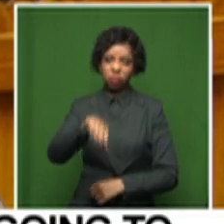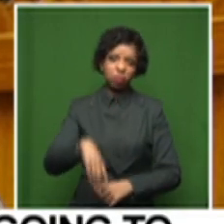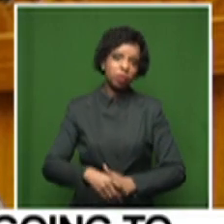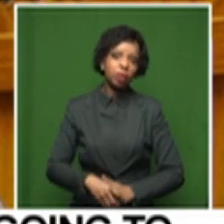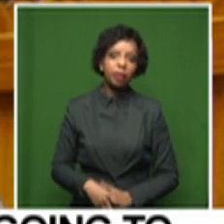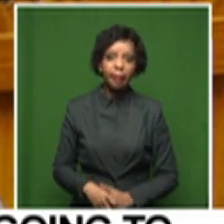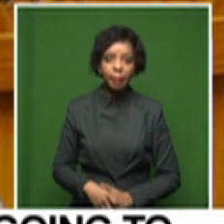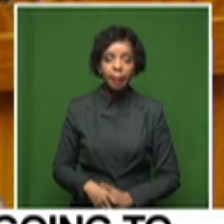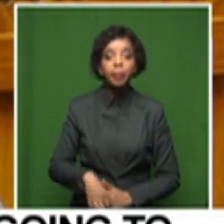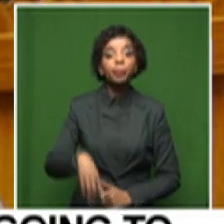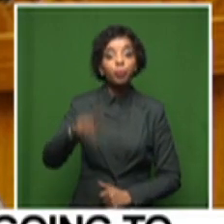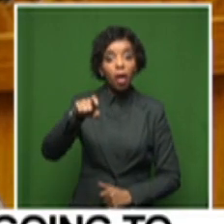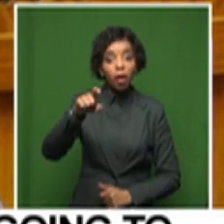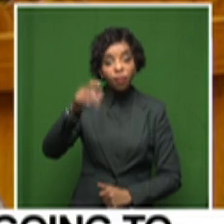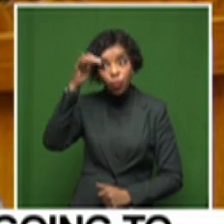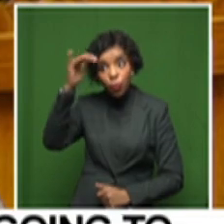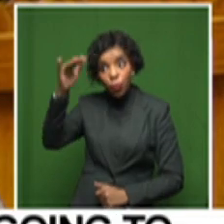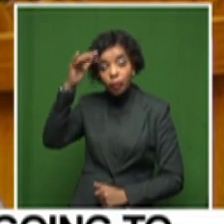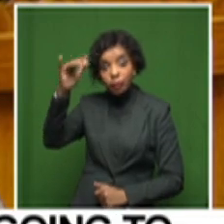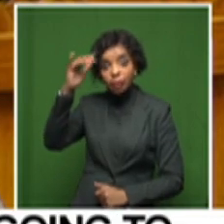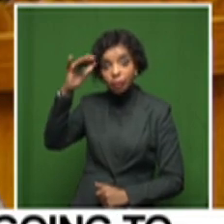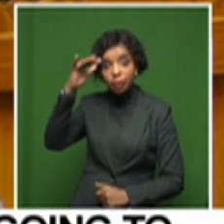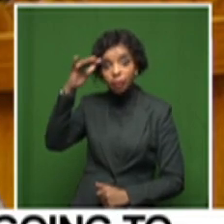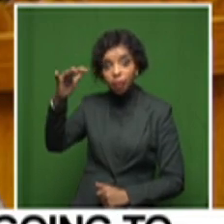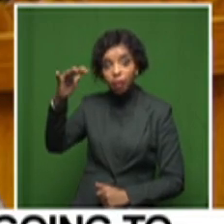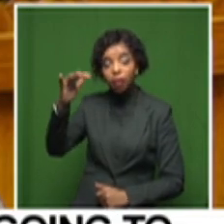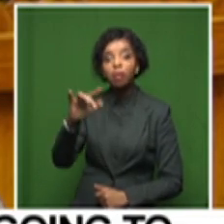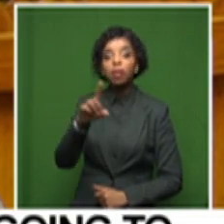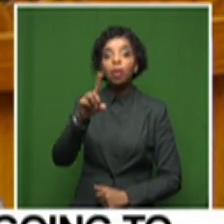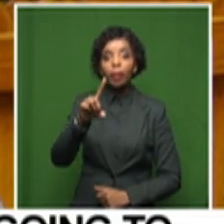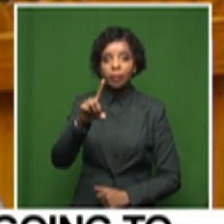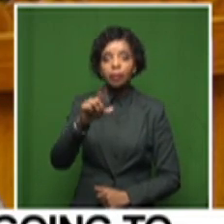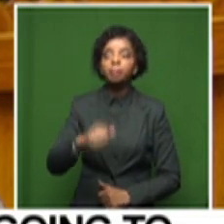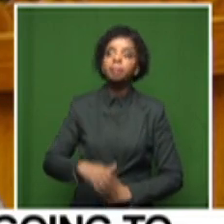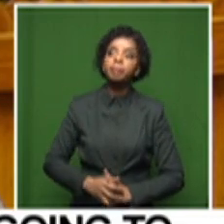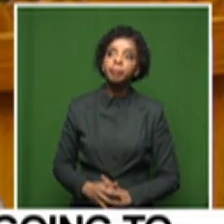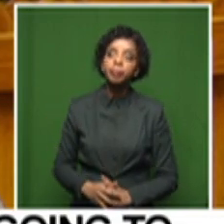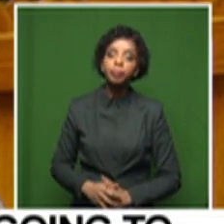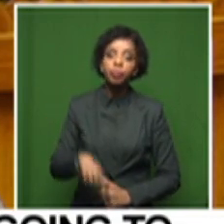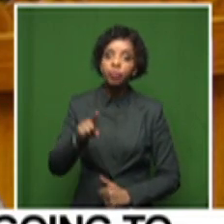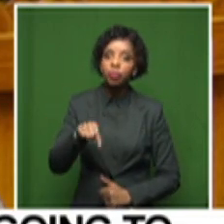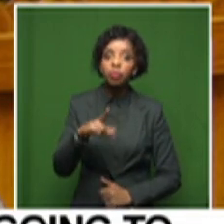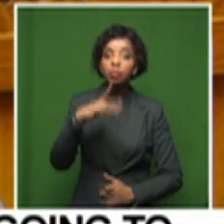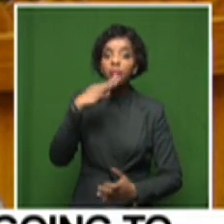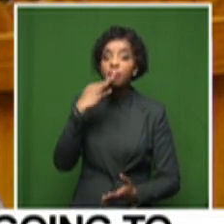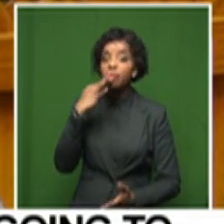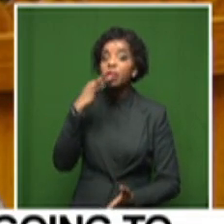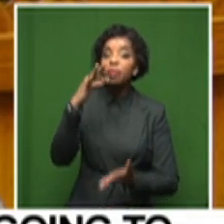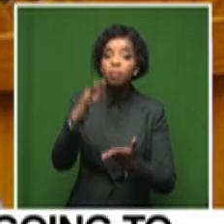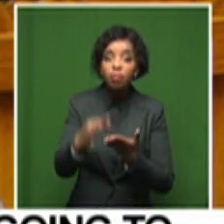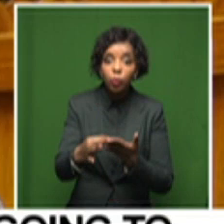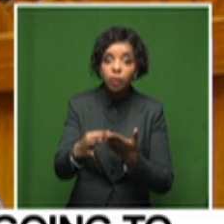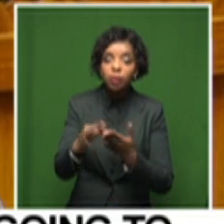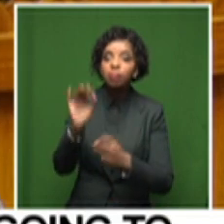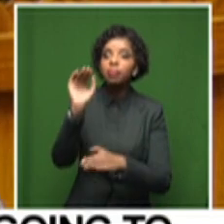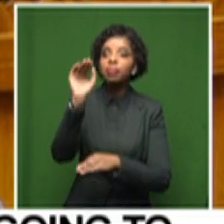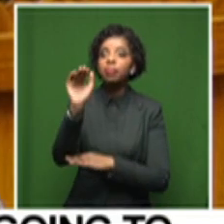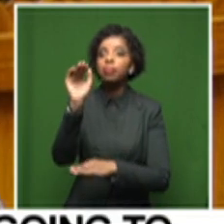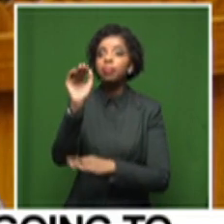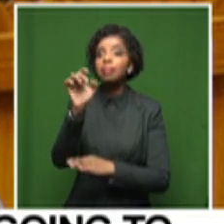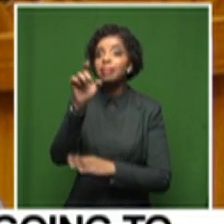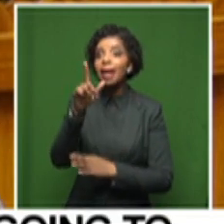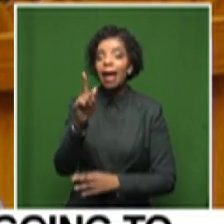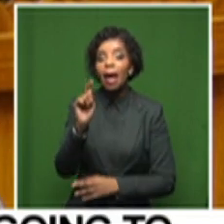Consideration, therefore, should be given to the proposal for an across-the-board compensation pay